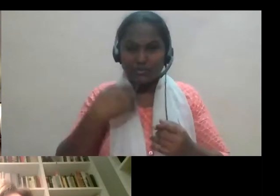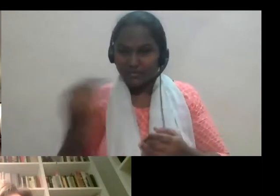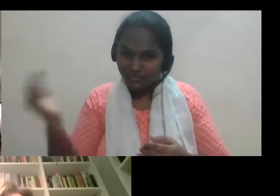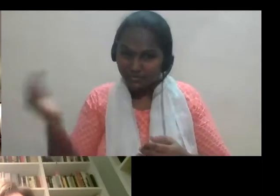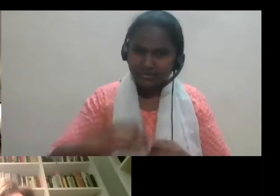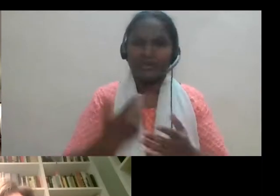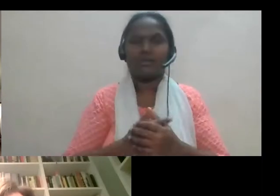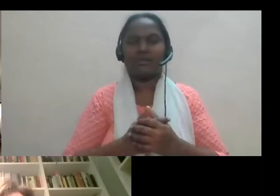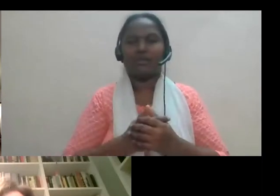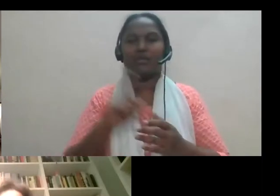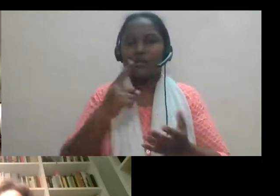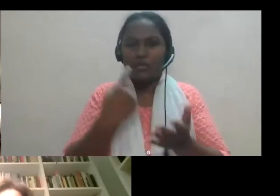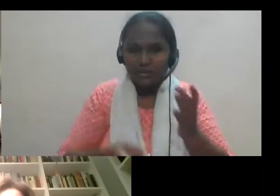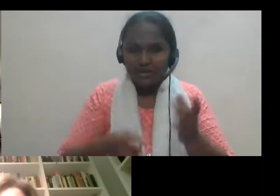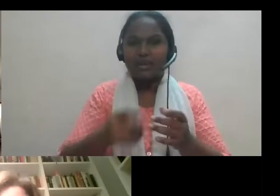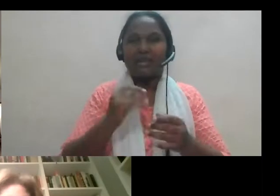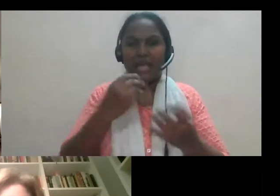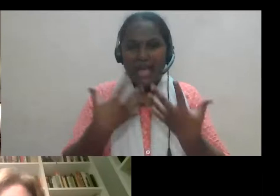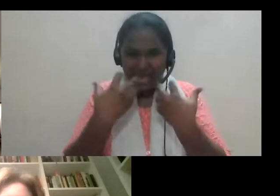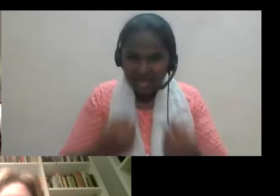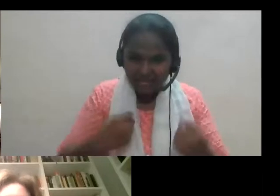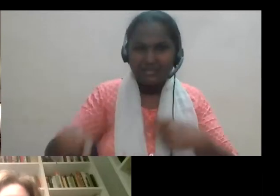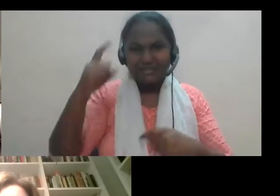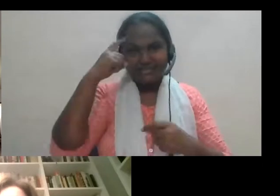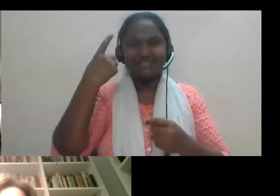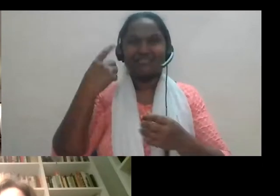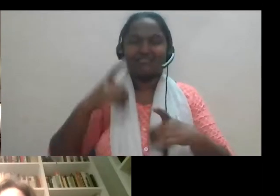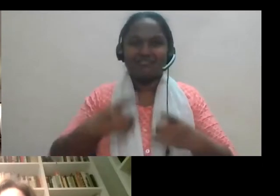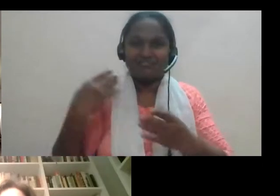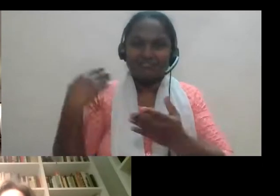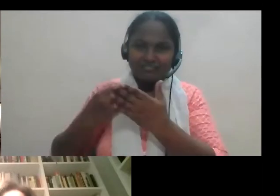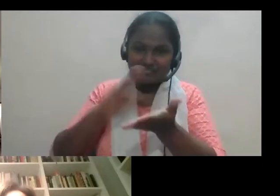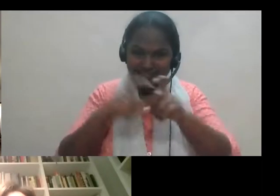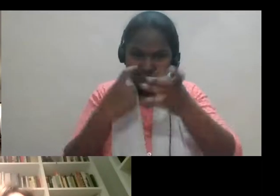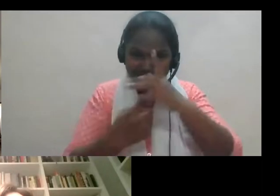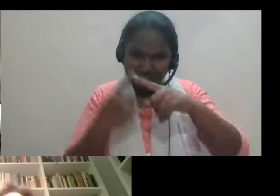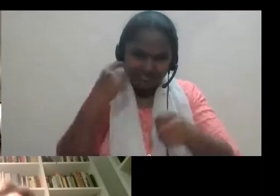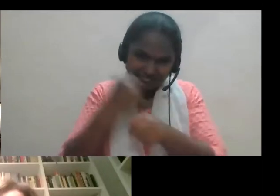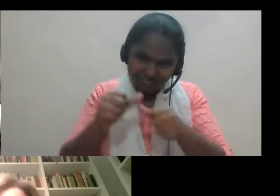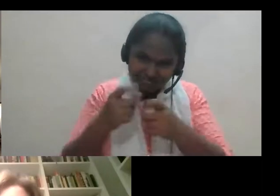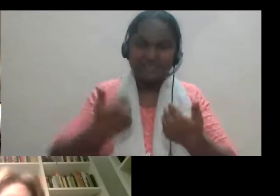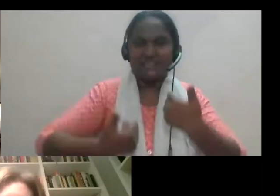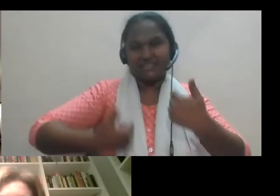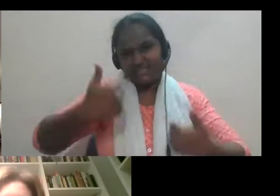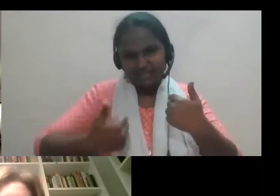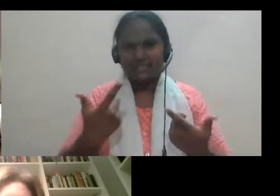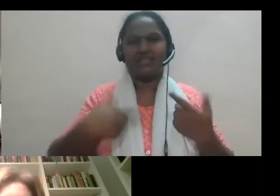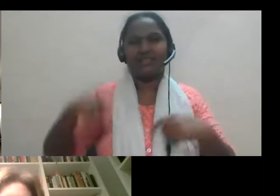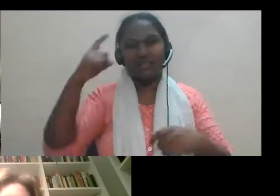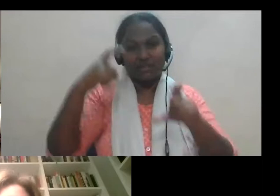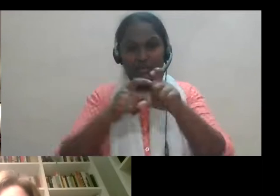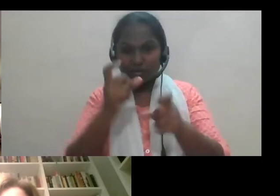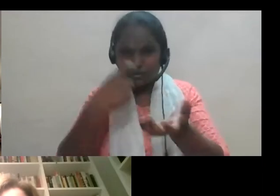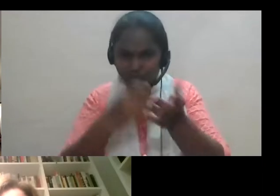from? What is it that we have inherited and we need to challenge from our European